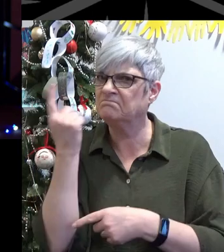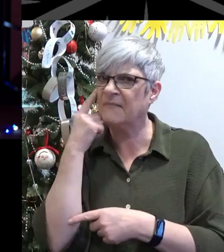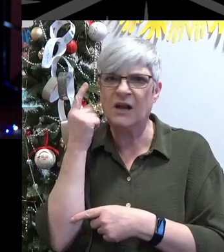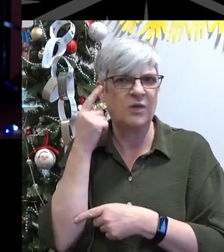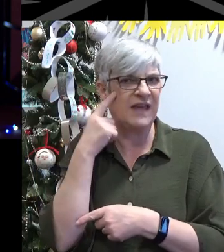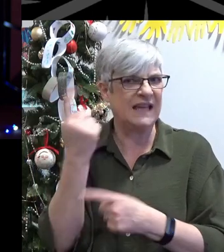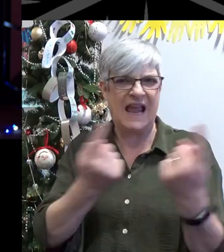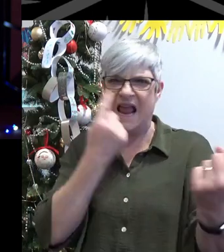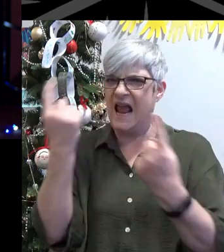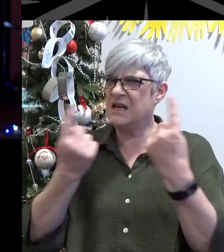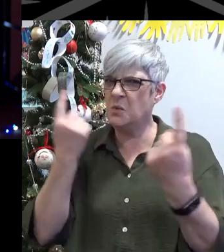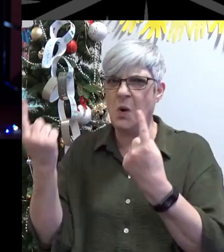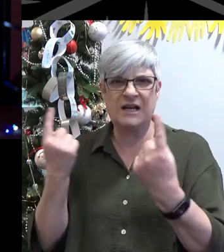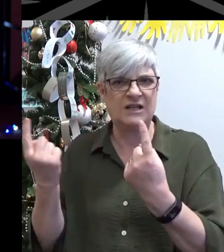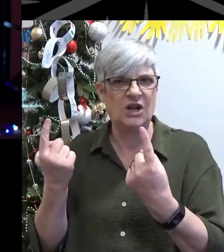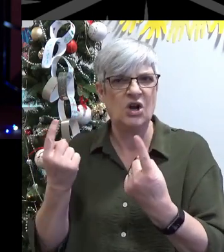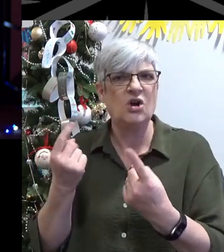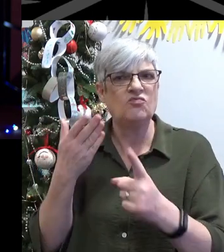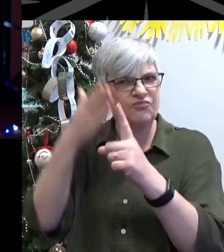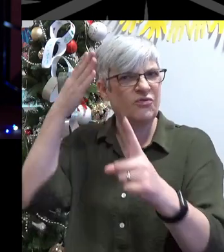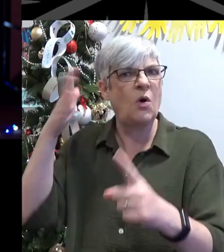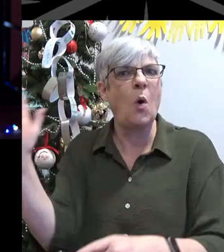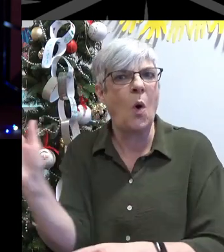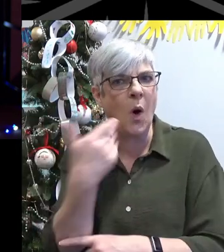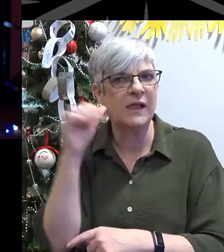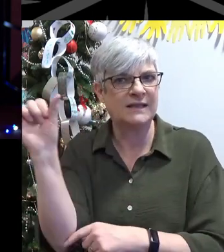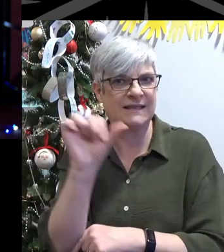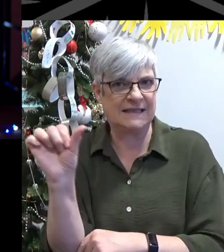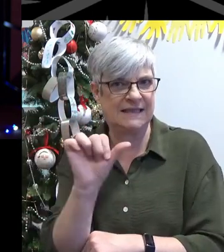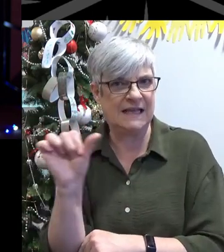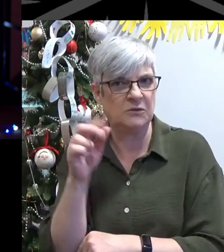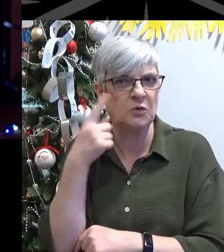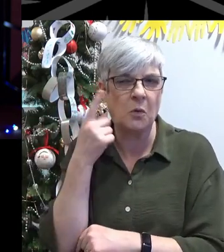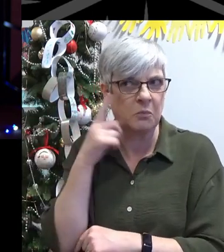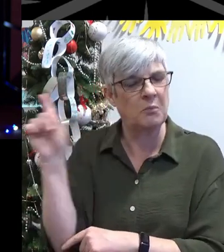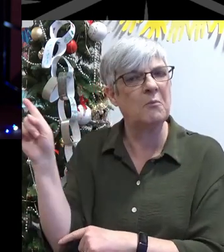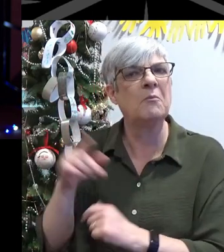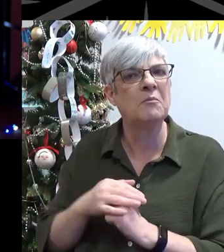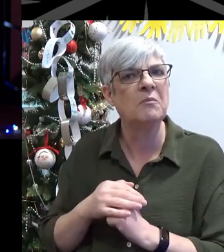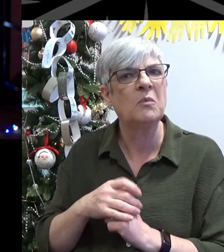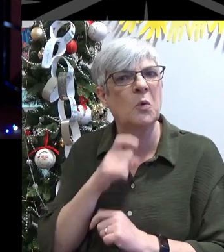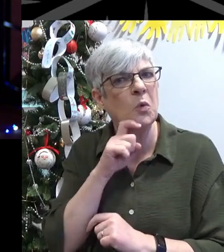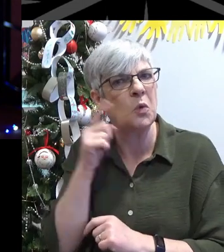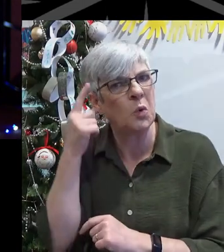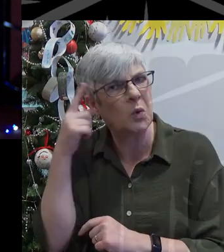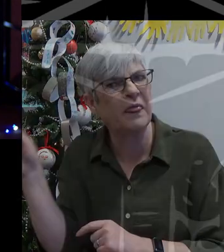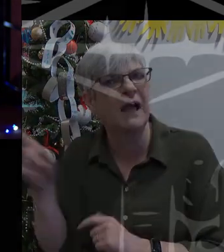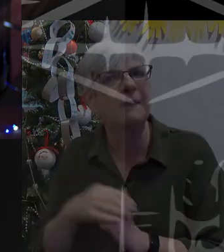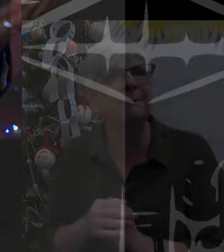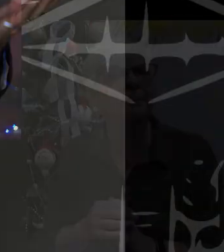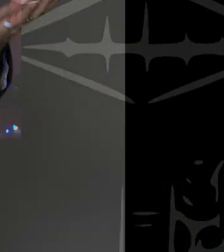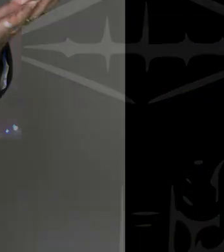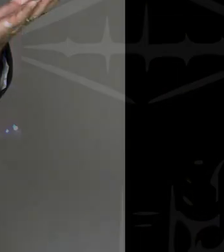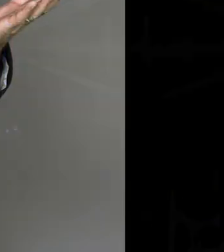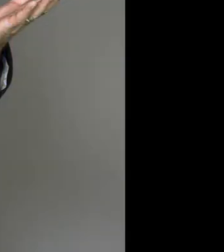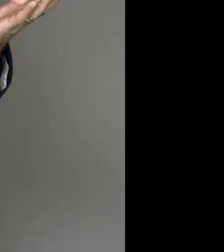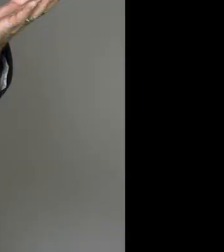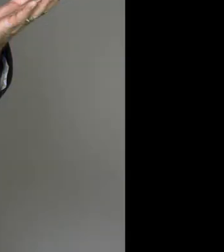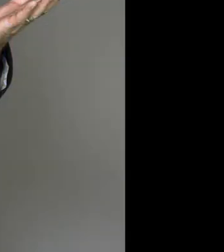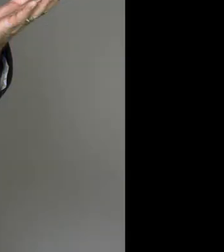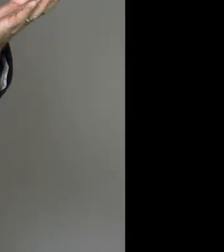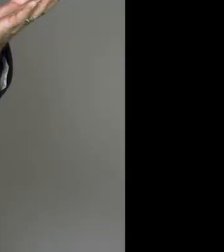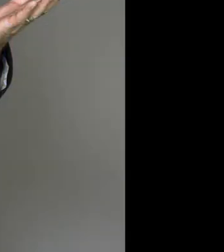think anyone is going to recognise all 16. So have a look, and who do you think they are?